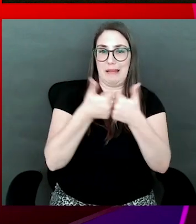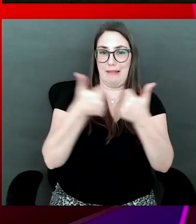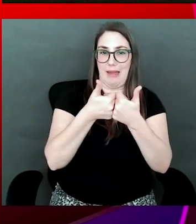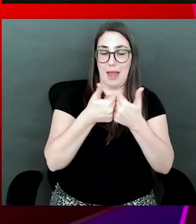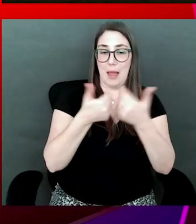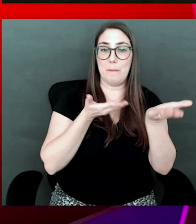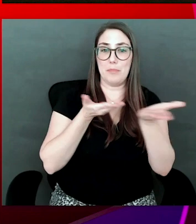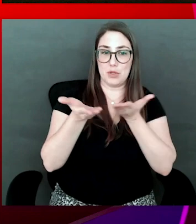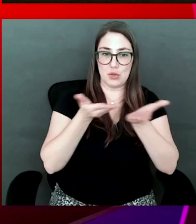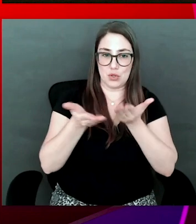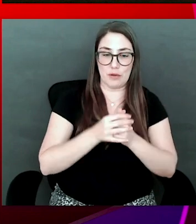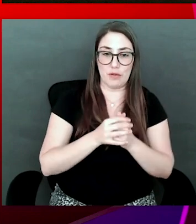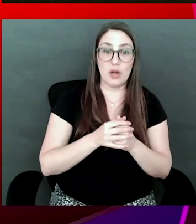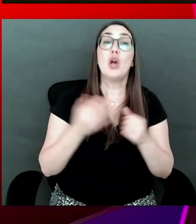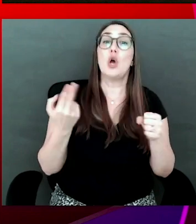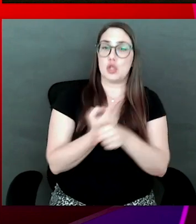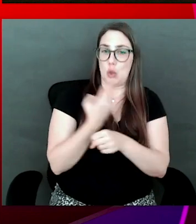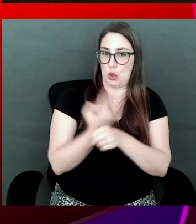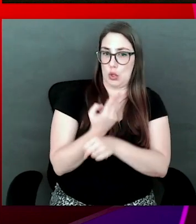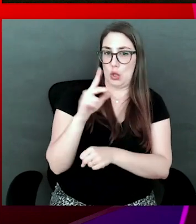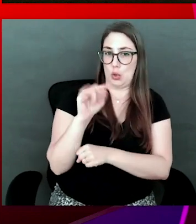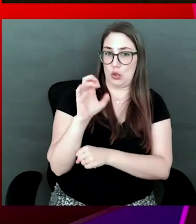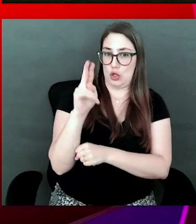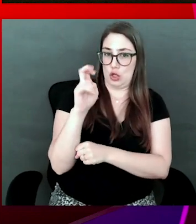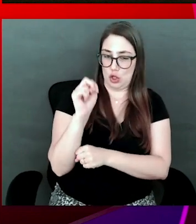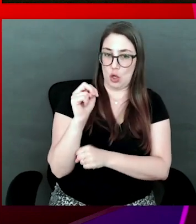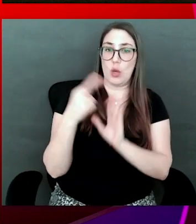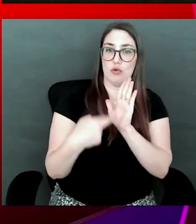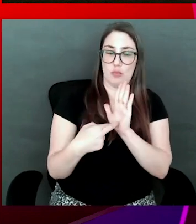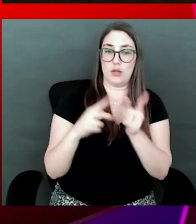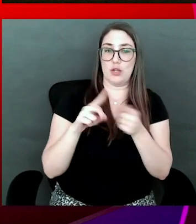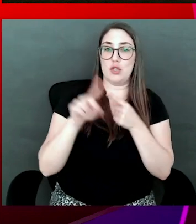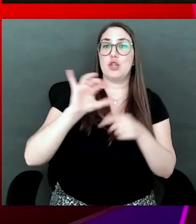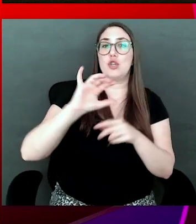that authentication token registering to GameLift anywhere.